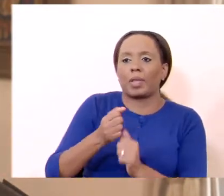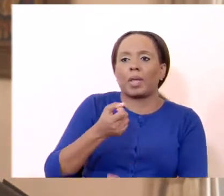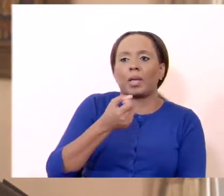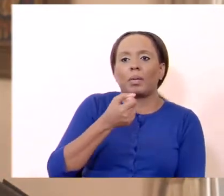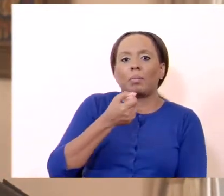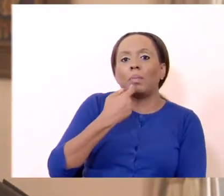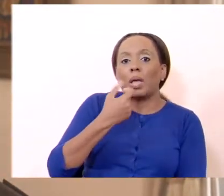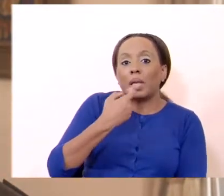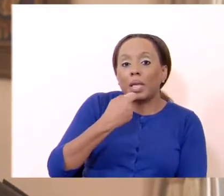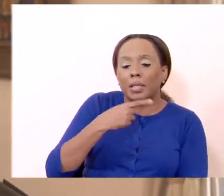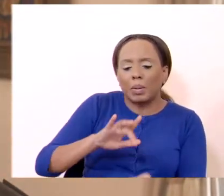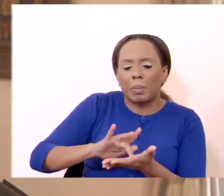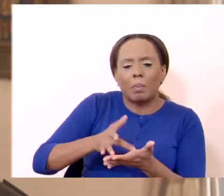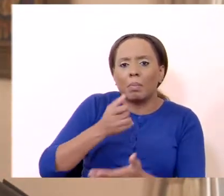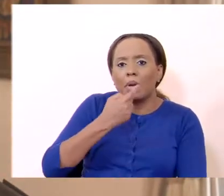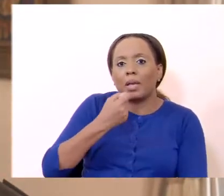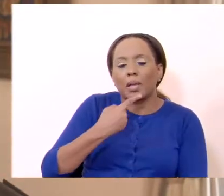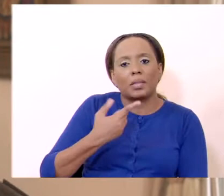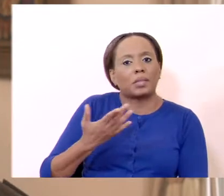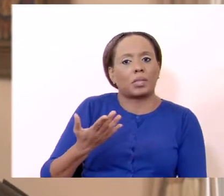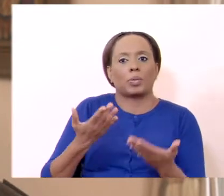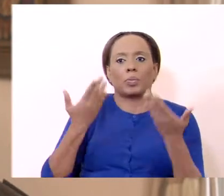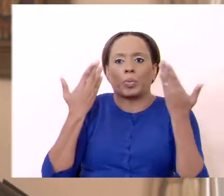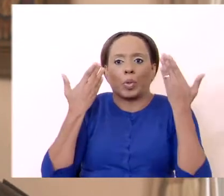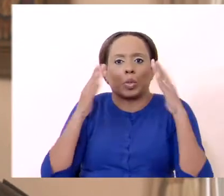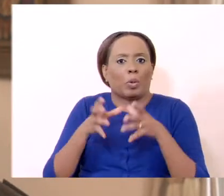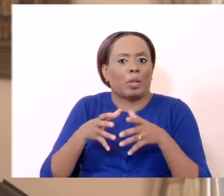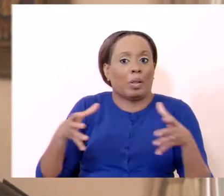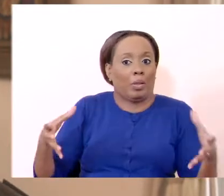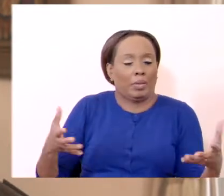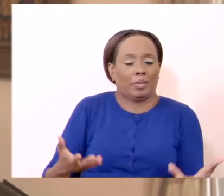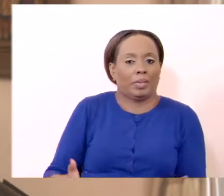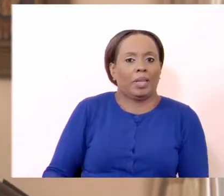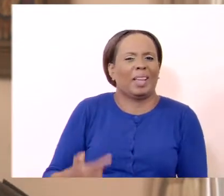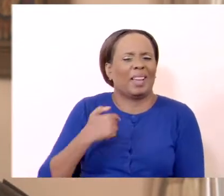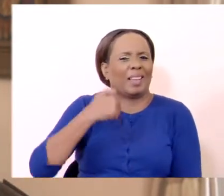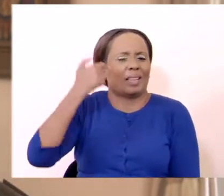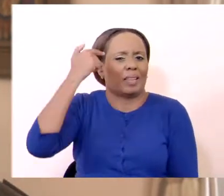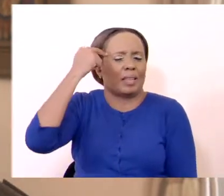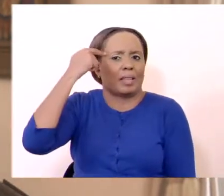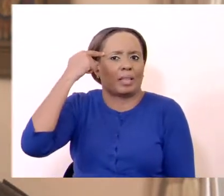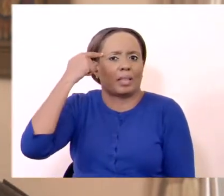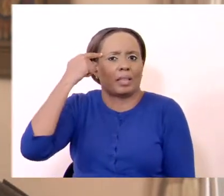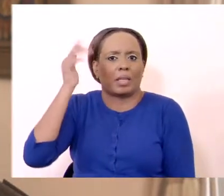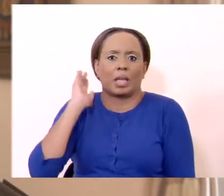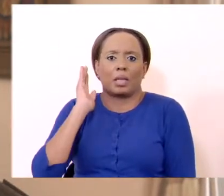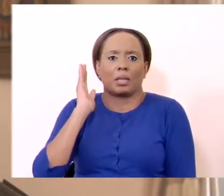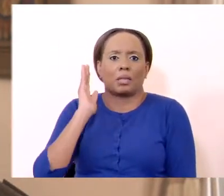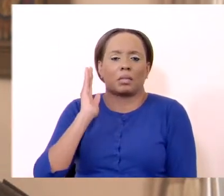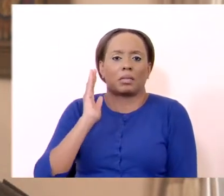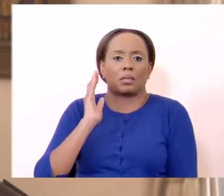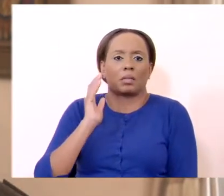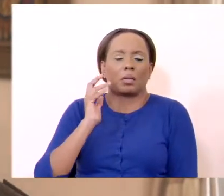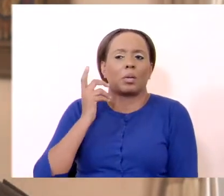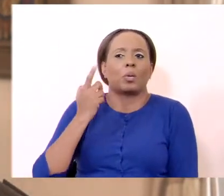So that's all being sorted out. I think we're expecting full answers of a disease that has